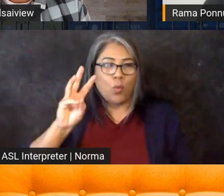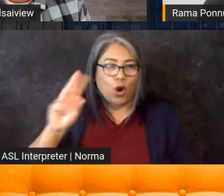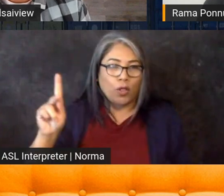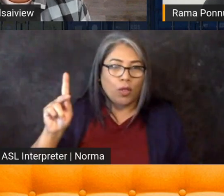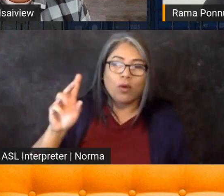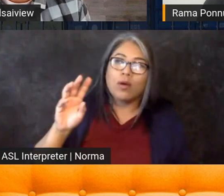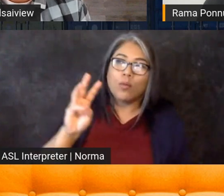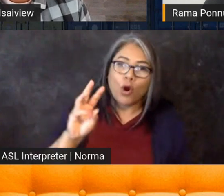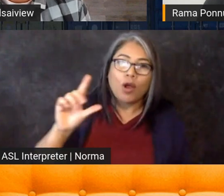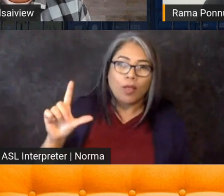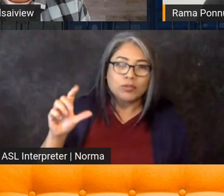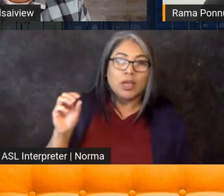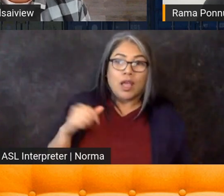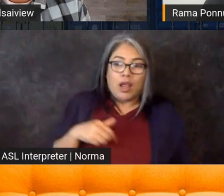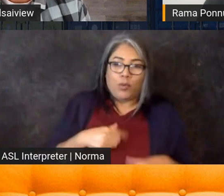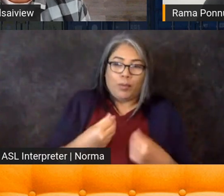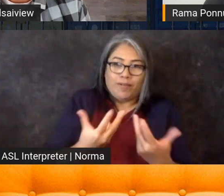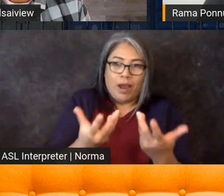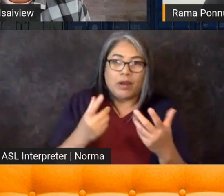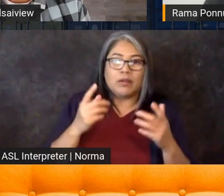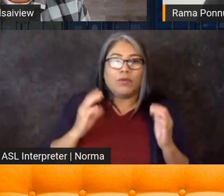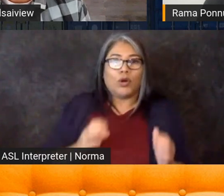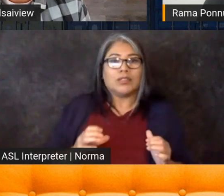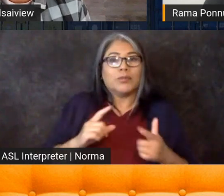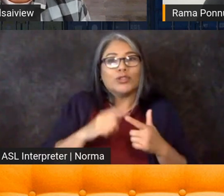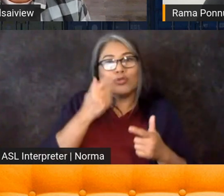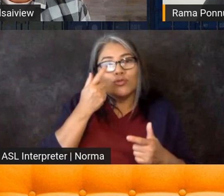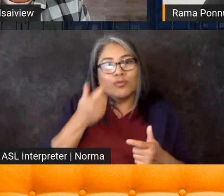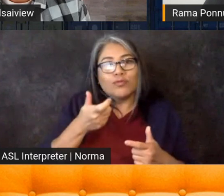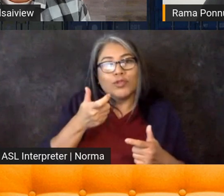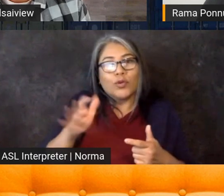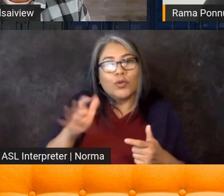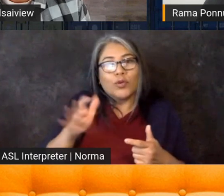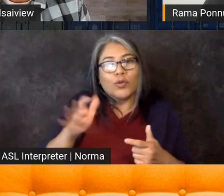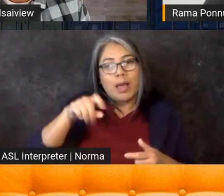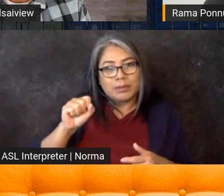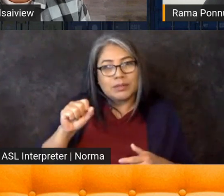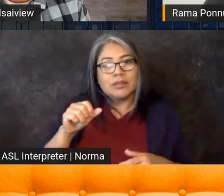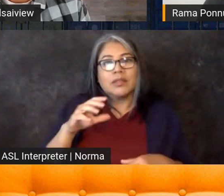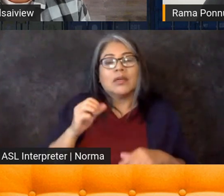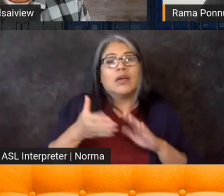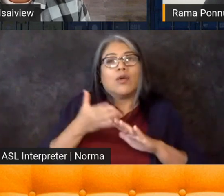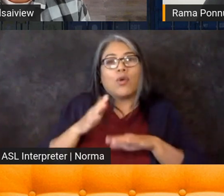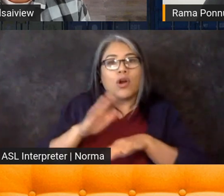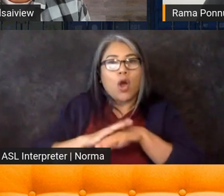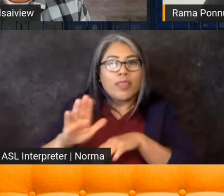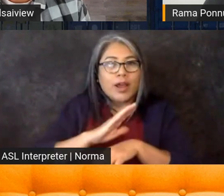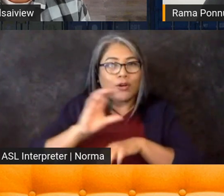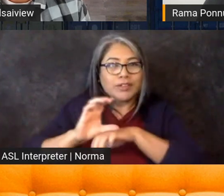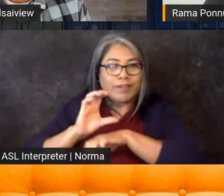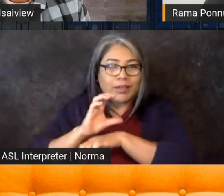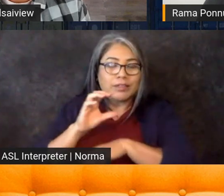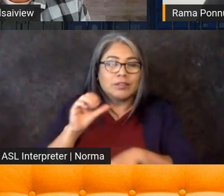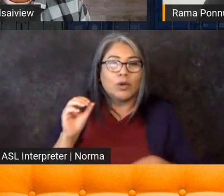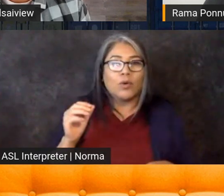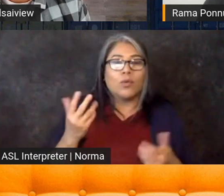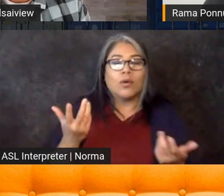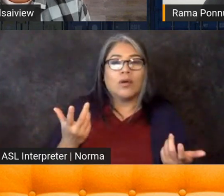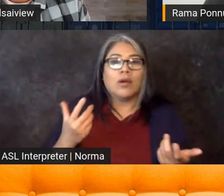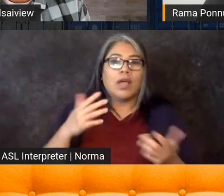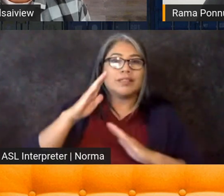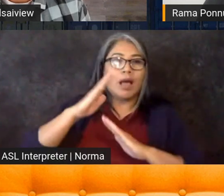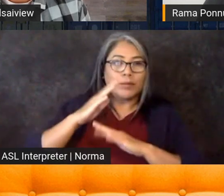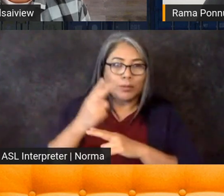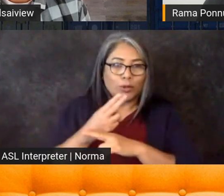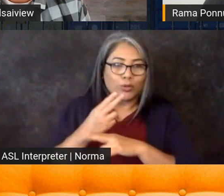we offer kind of a version optimized for edge. For example, AWS EC2, S3,